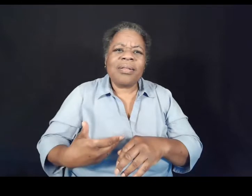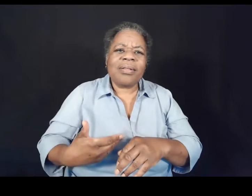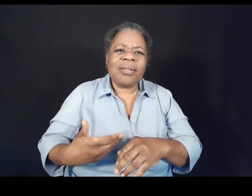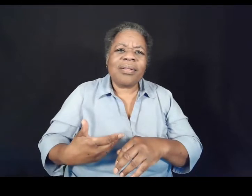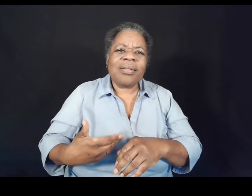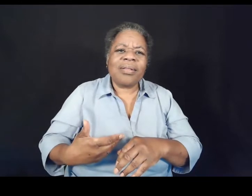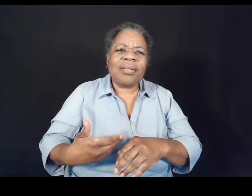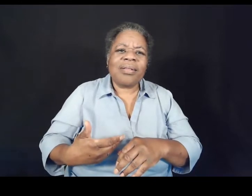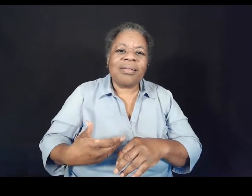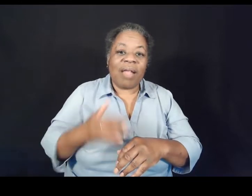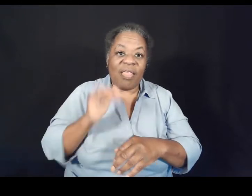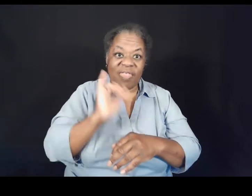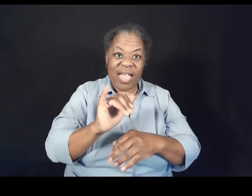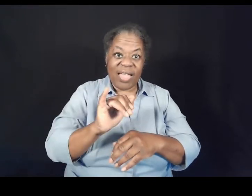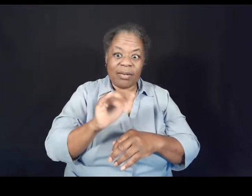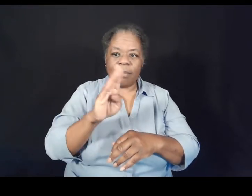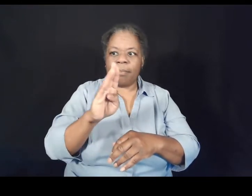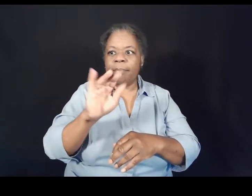That's bias.